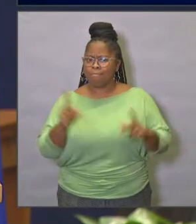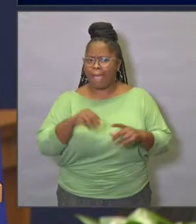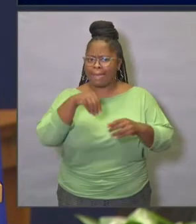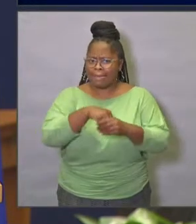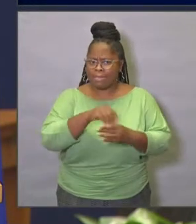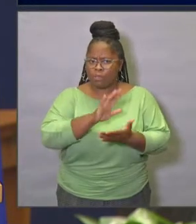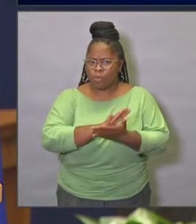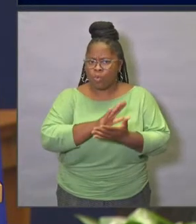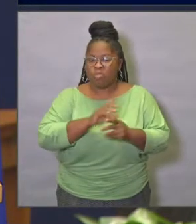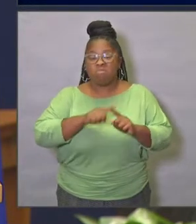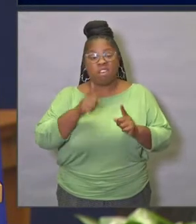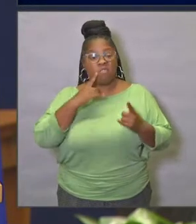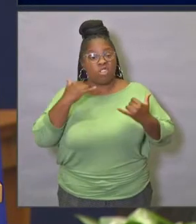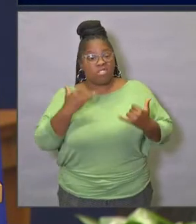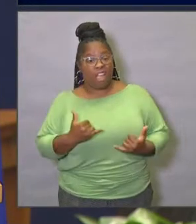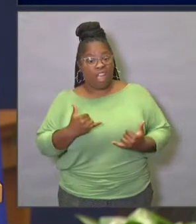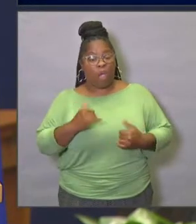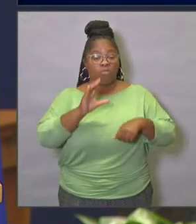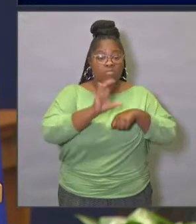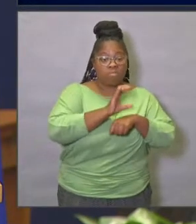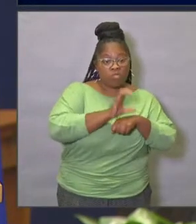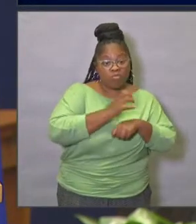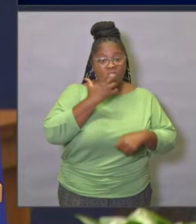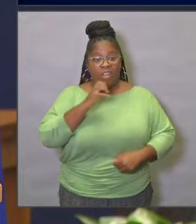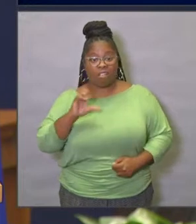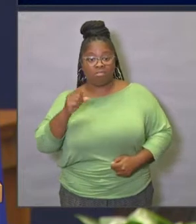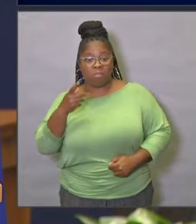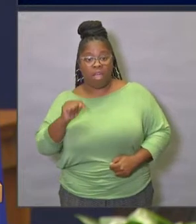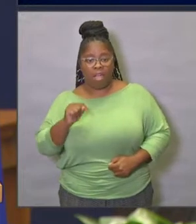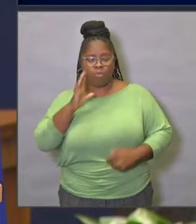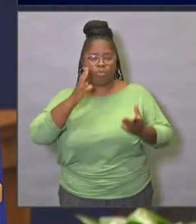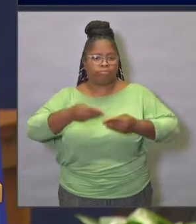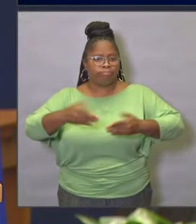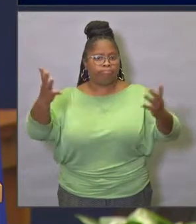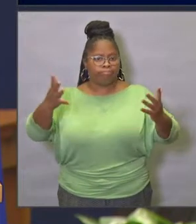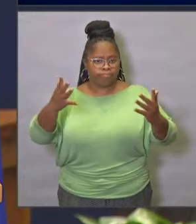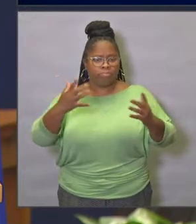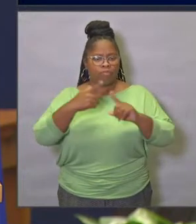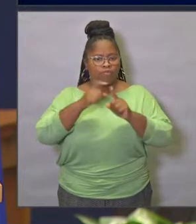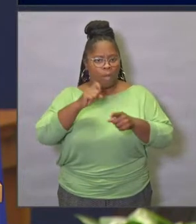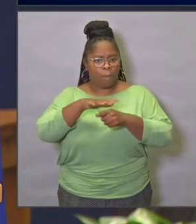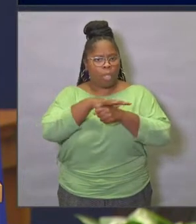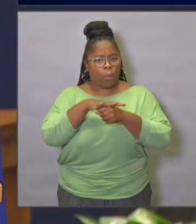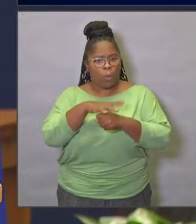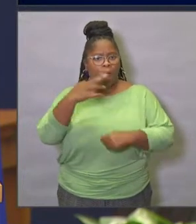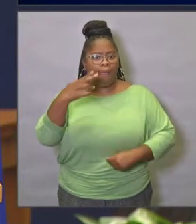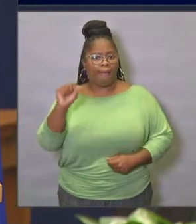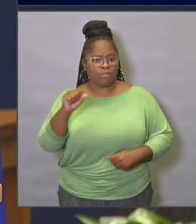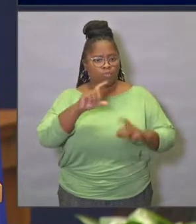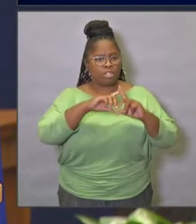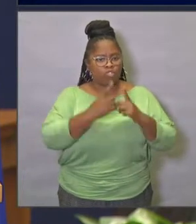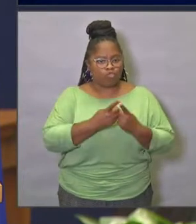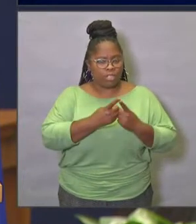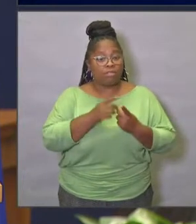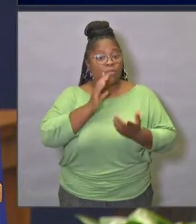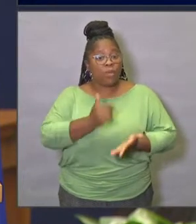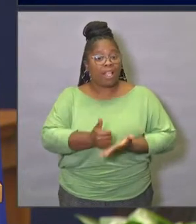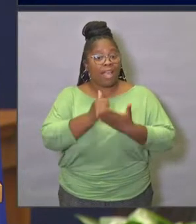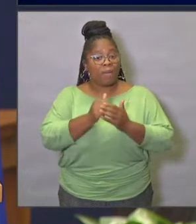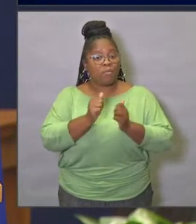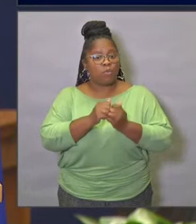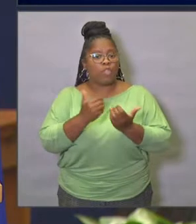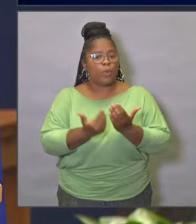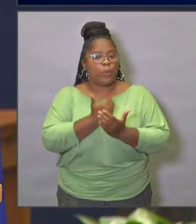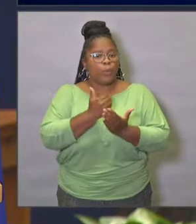computer and Wi-Fi hotspot resources will be distributed to students through local high school districts to assist with new